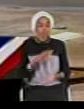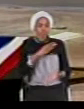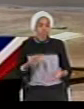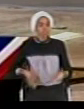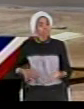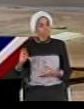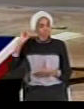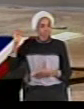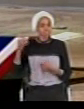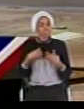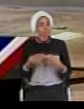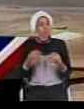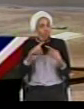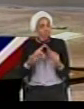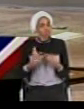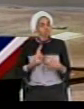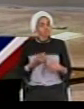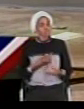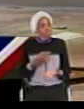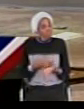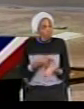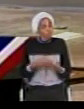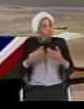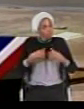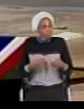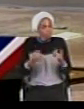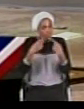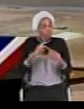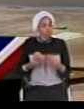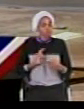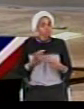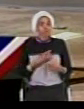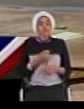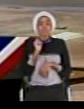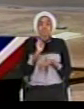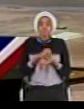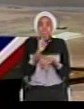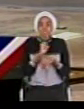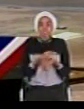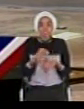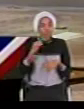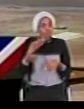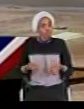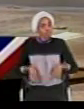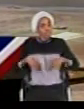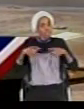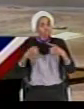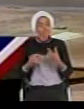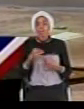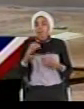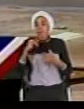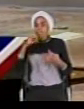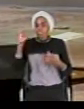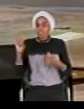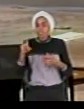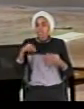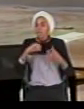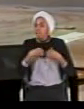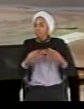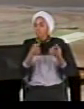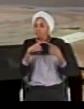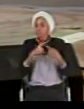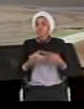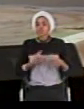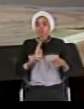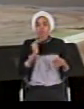us. The gospel has come to us. The message of life eternal has come to